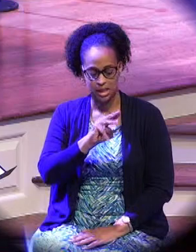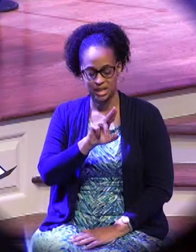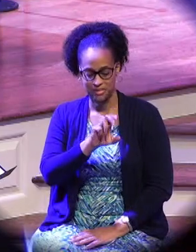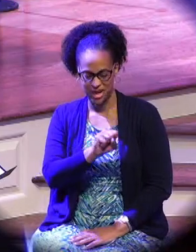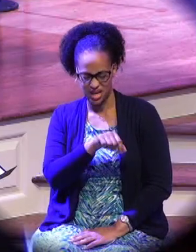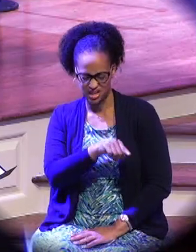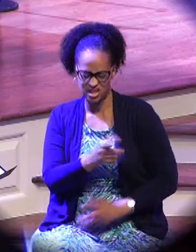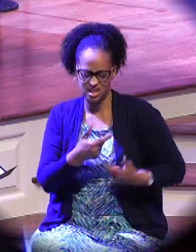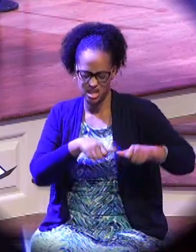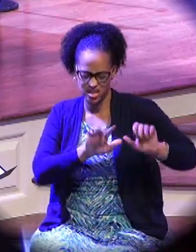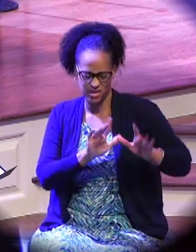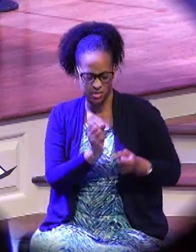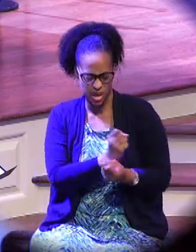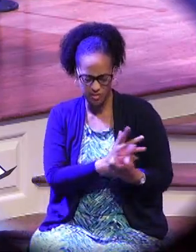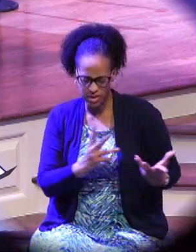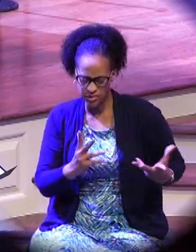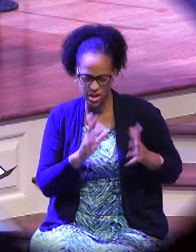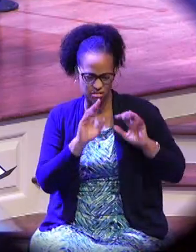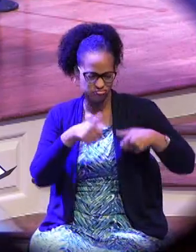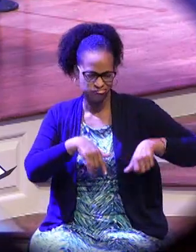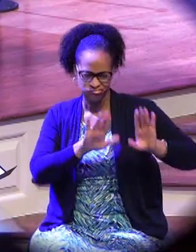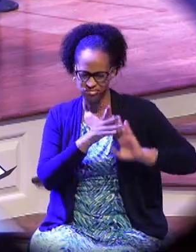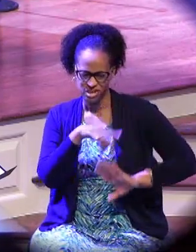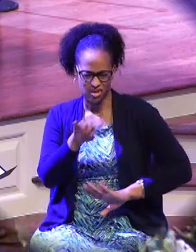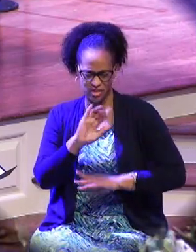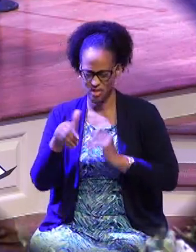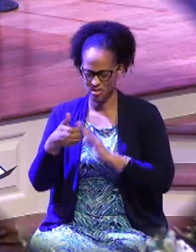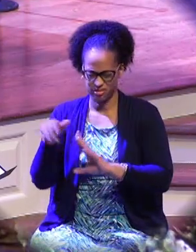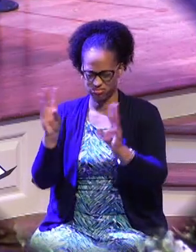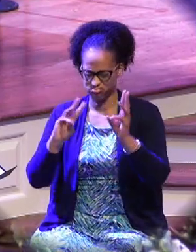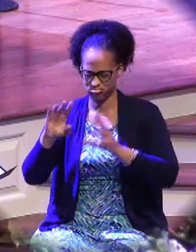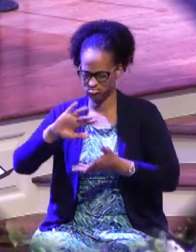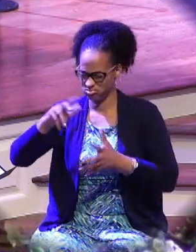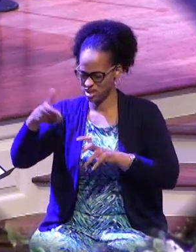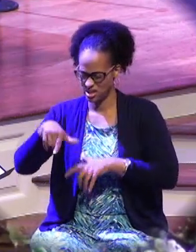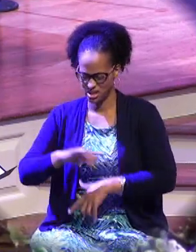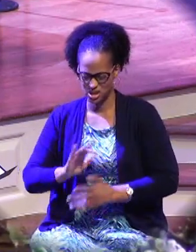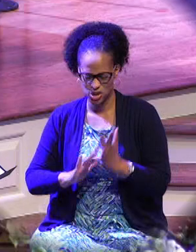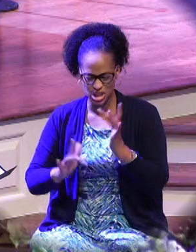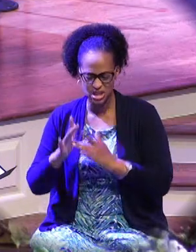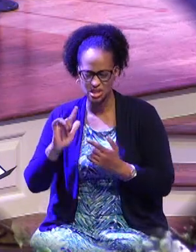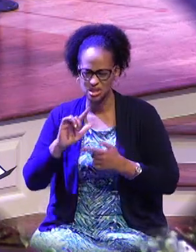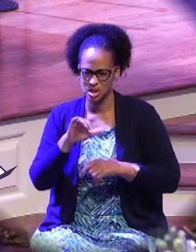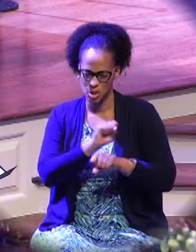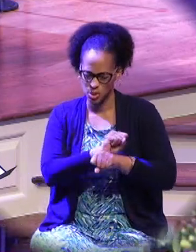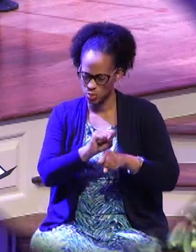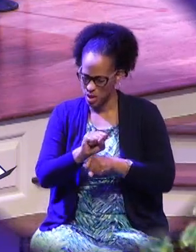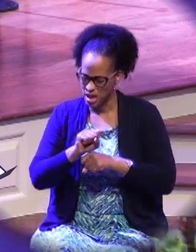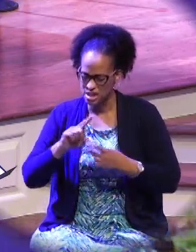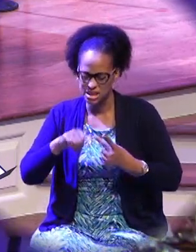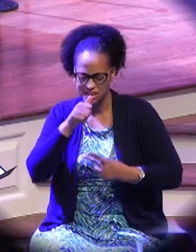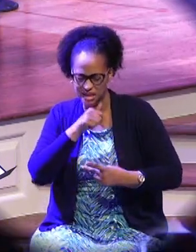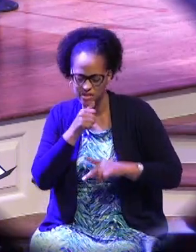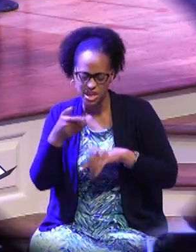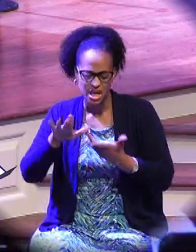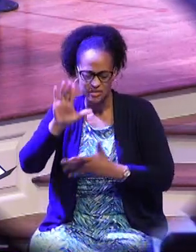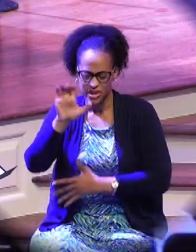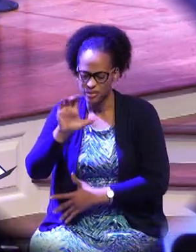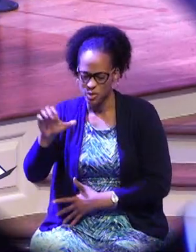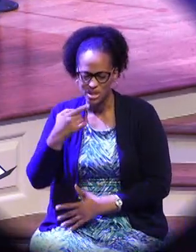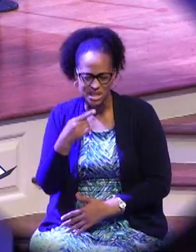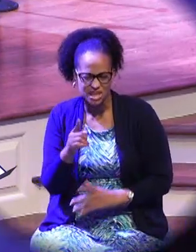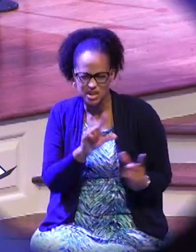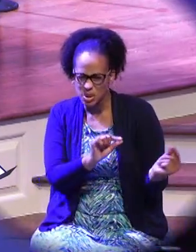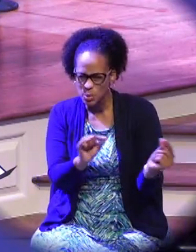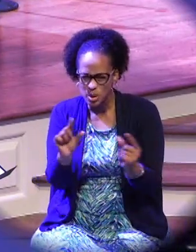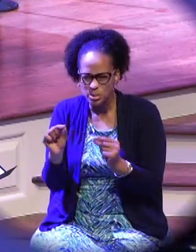on everything and all of the wildness of the weekend, Jesus' arrest and his suffering and his death on the cross. And they even say the rumors